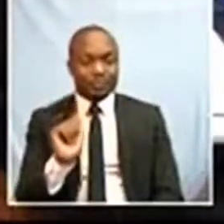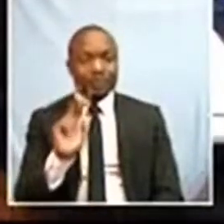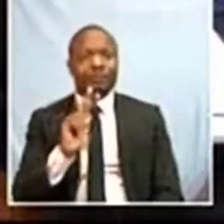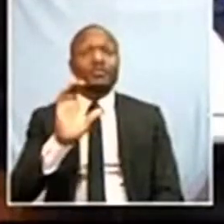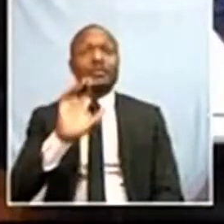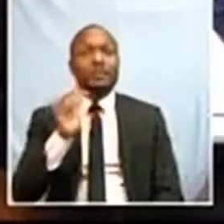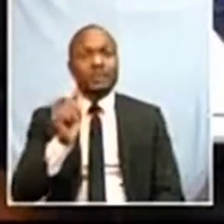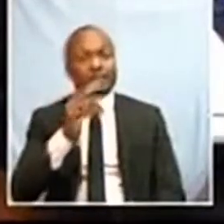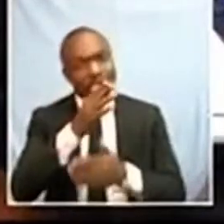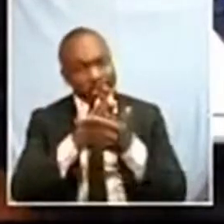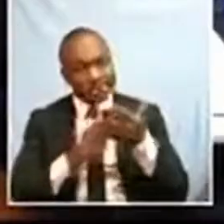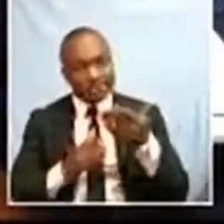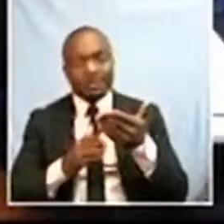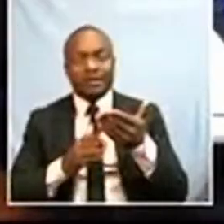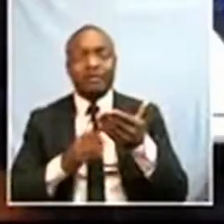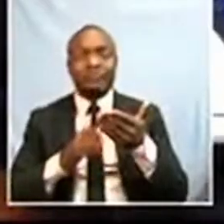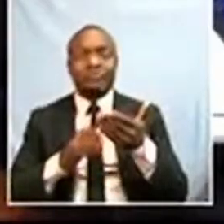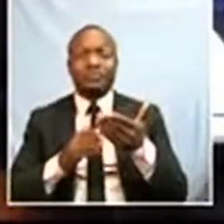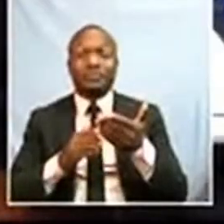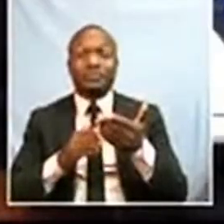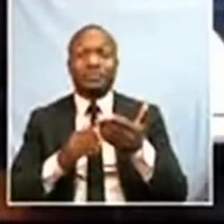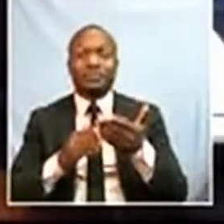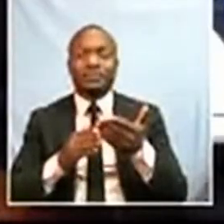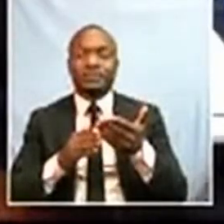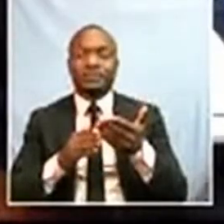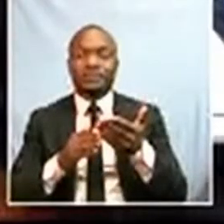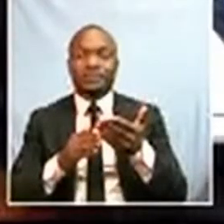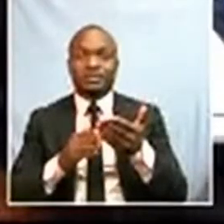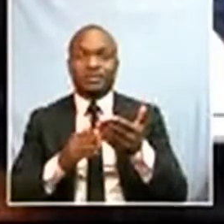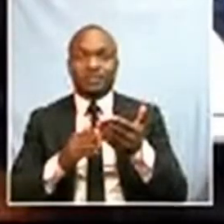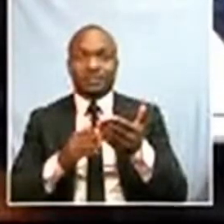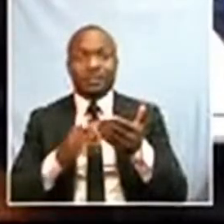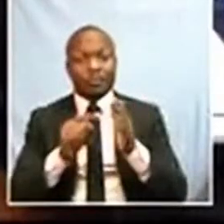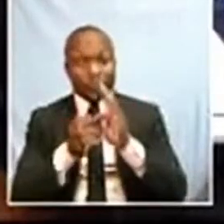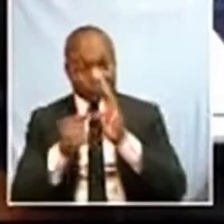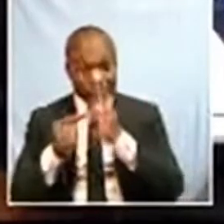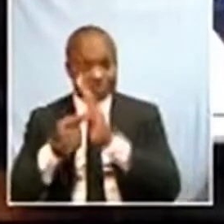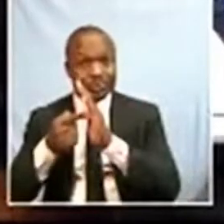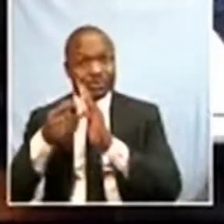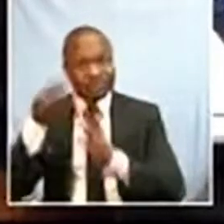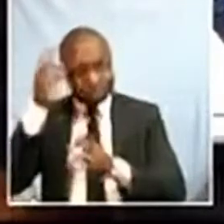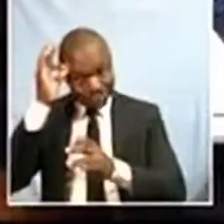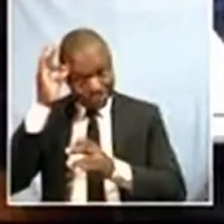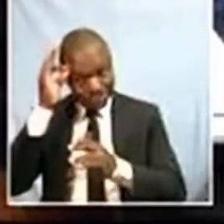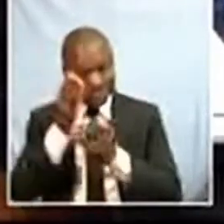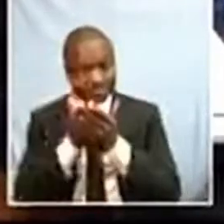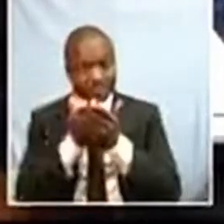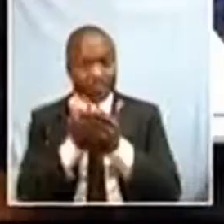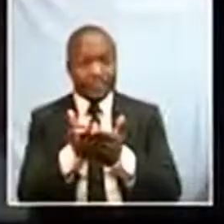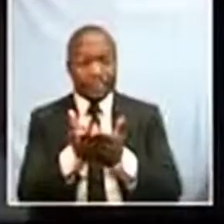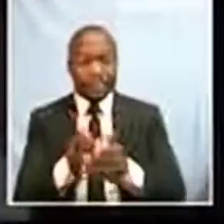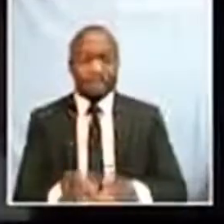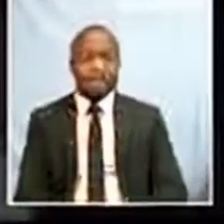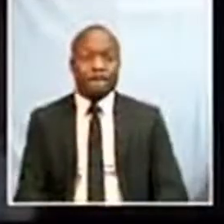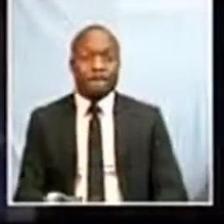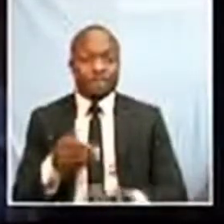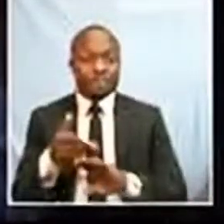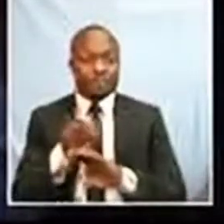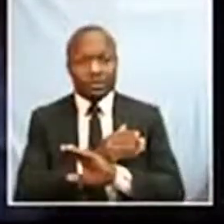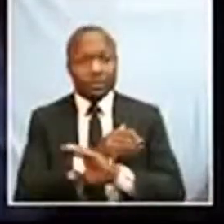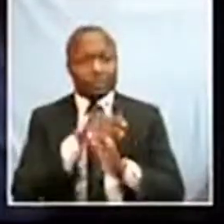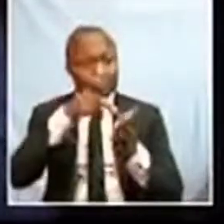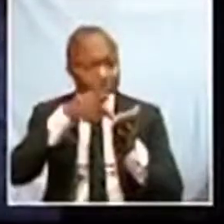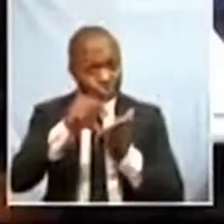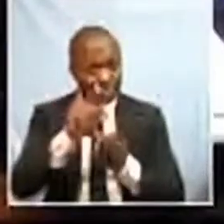up that will be fulfilled in the next due diligences will be conducted. I wish to submit, Chair. Before you made the